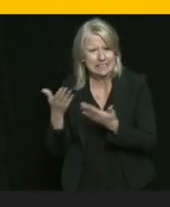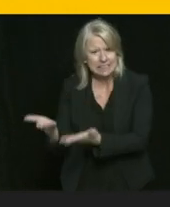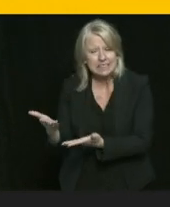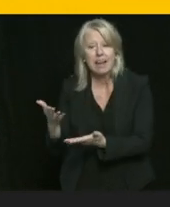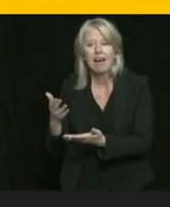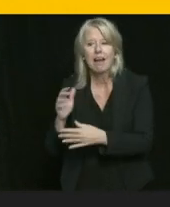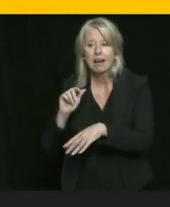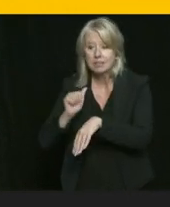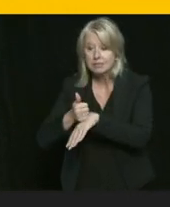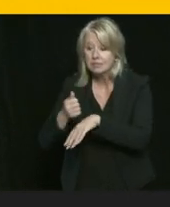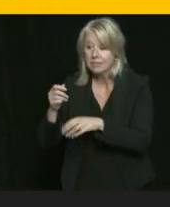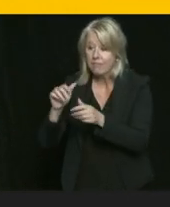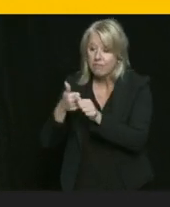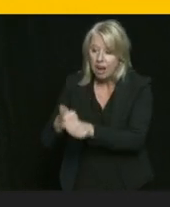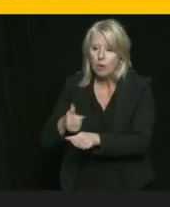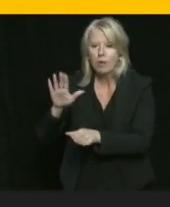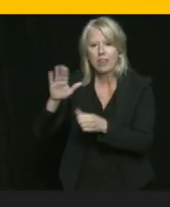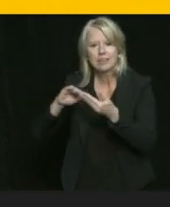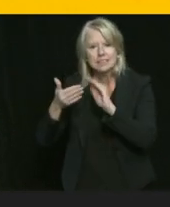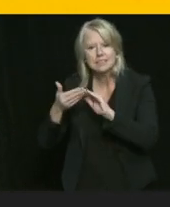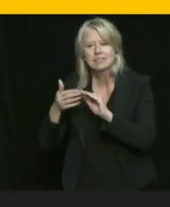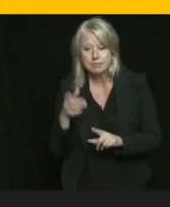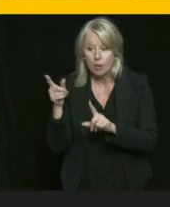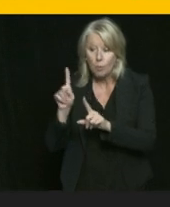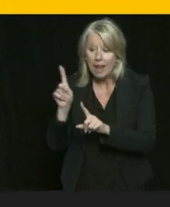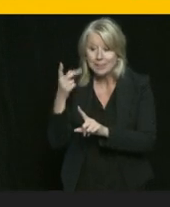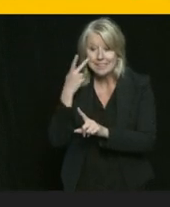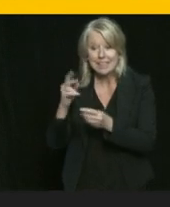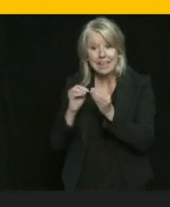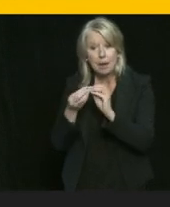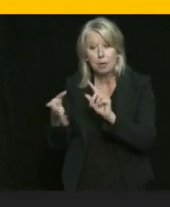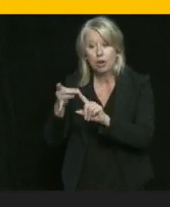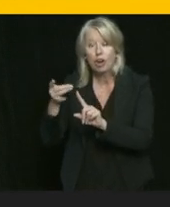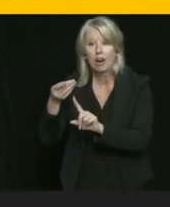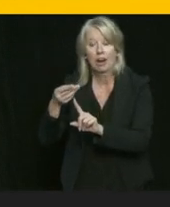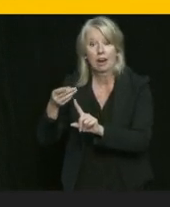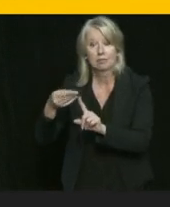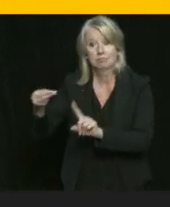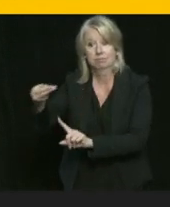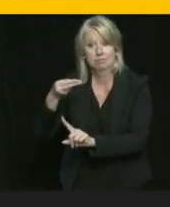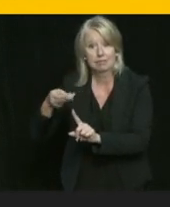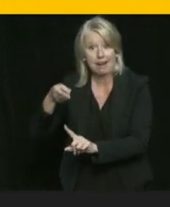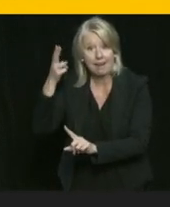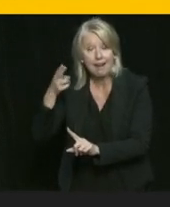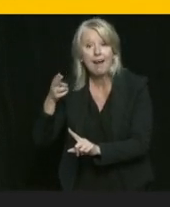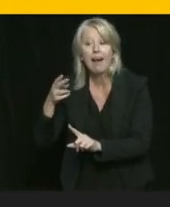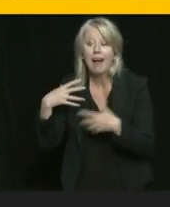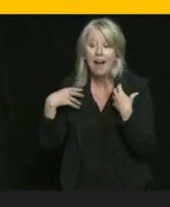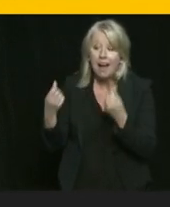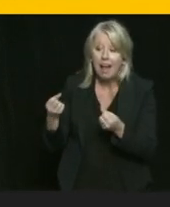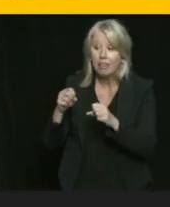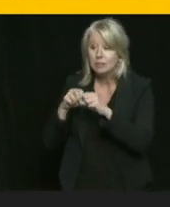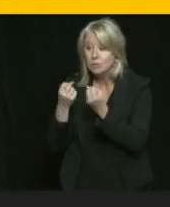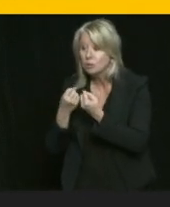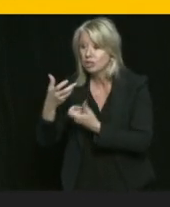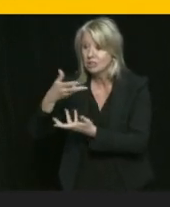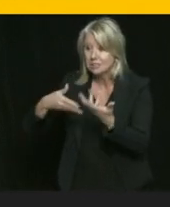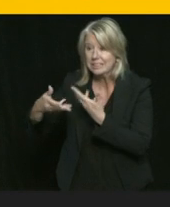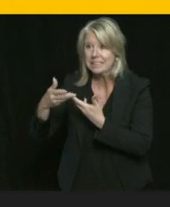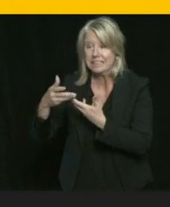population-based public health measures, such as restrictions, and health and other social and economic systems are